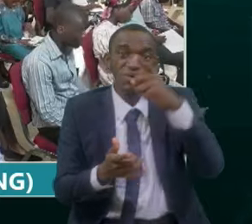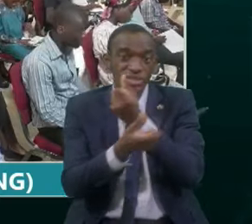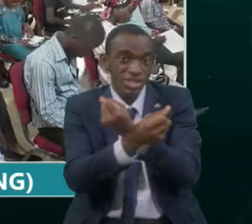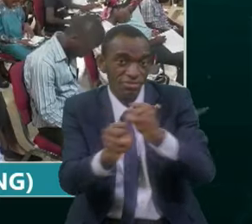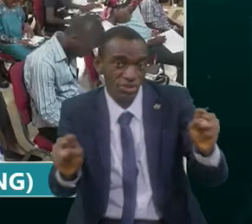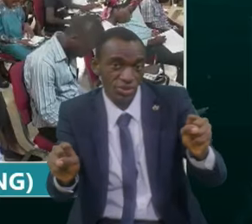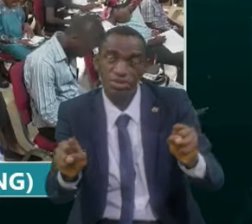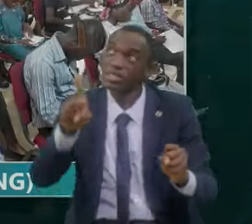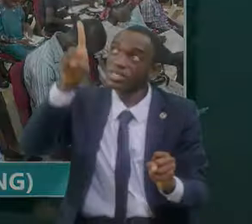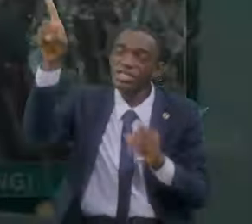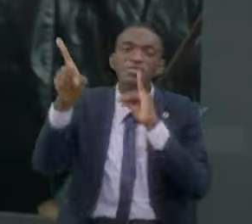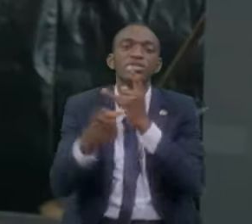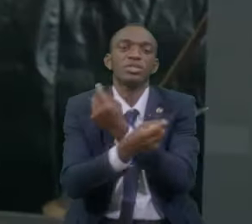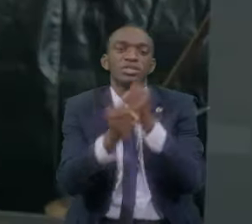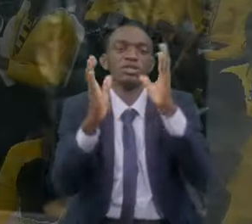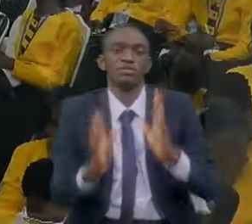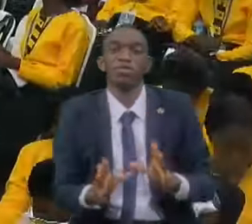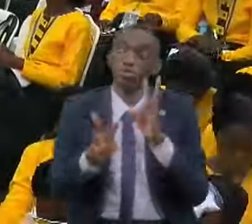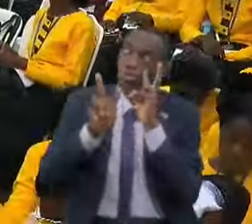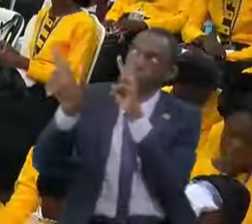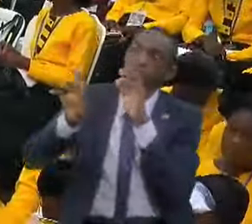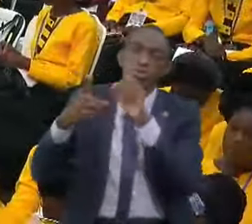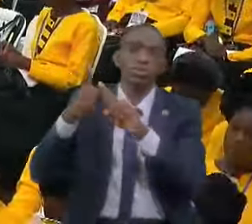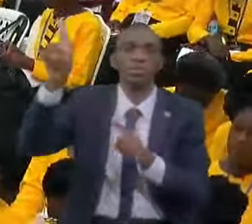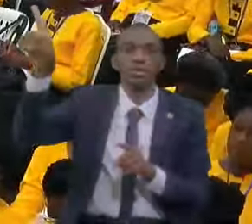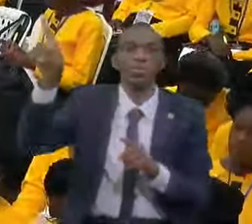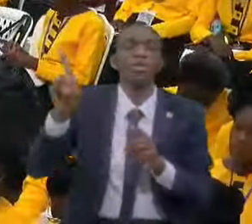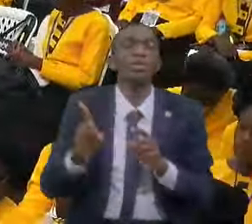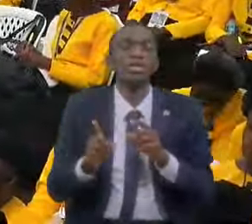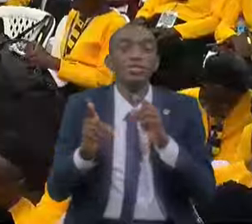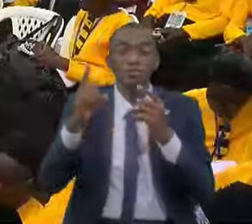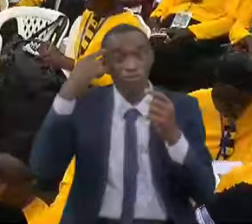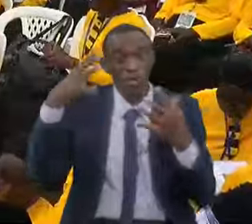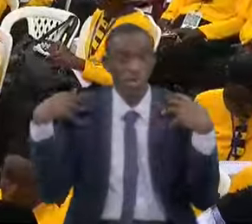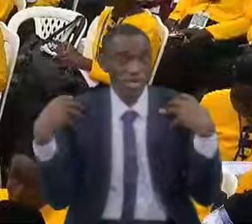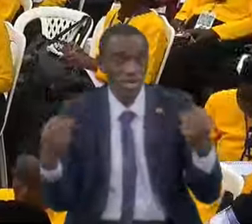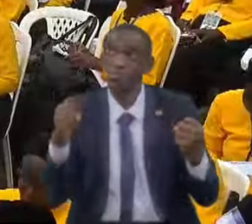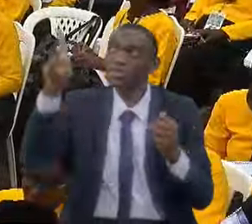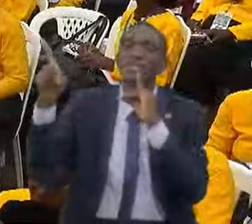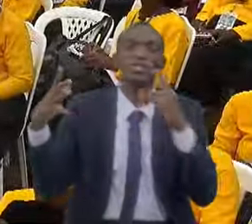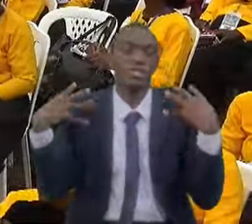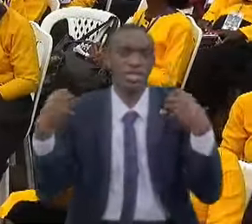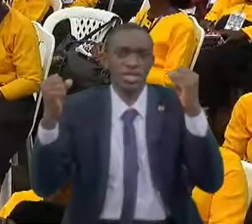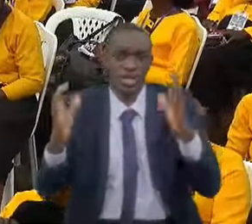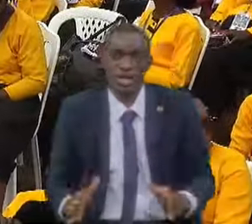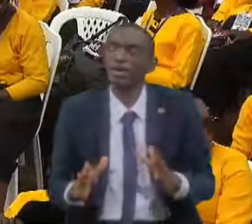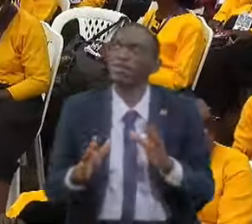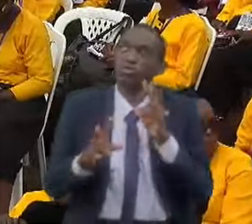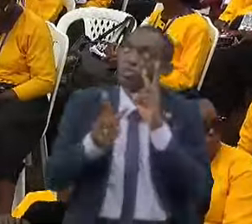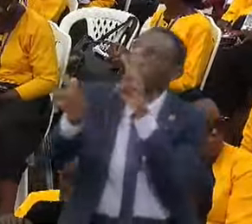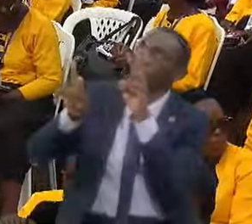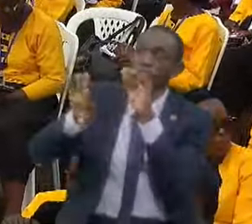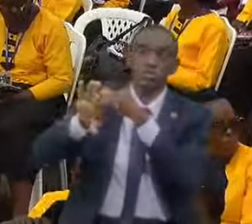the Savior, look unto him. For healing, he is the healer, look on him. He is the